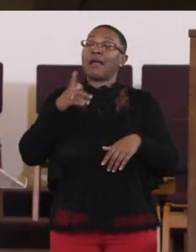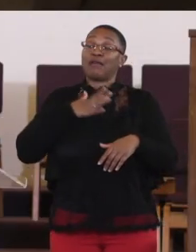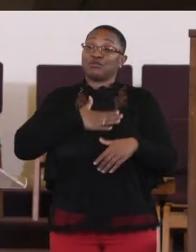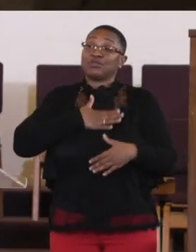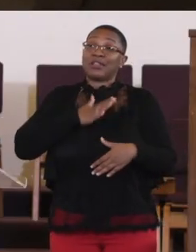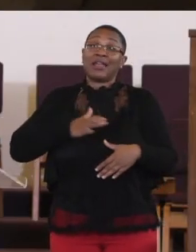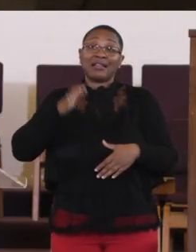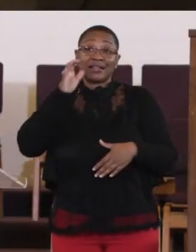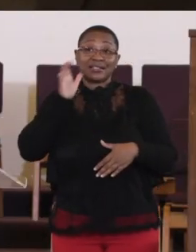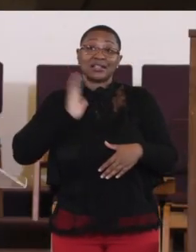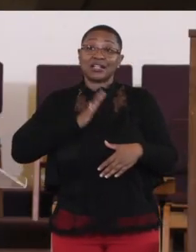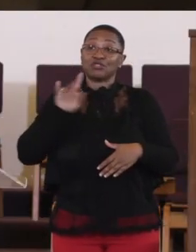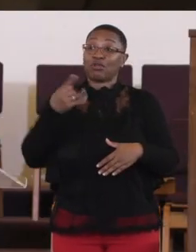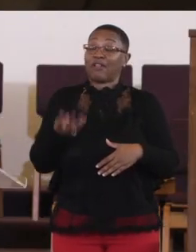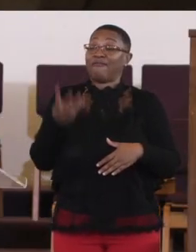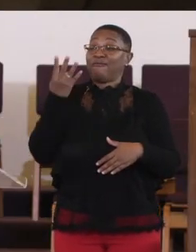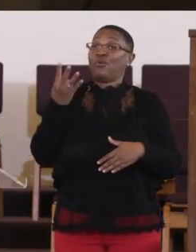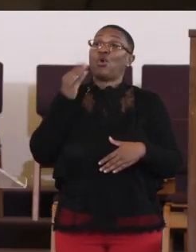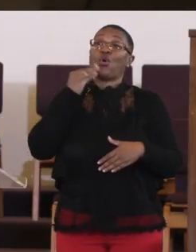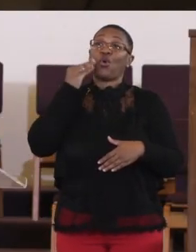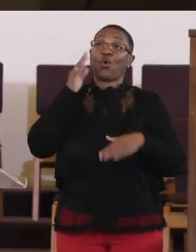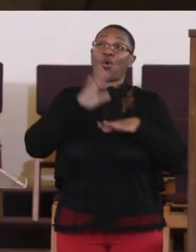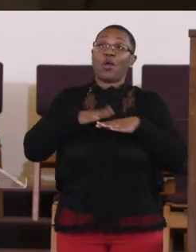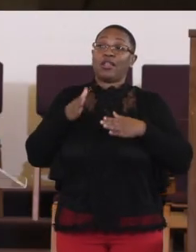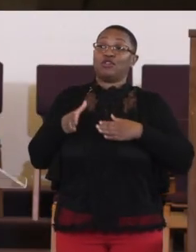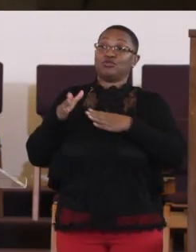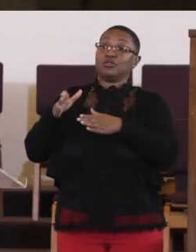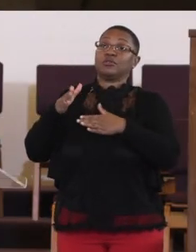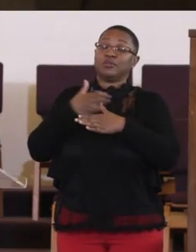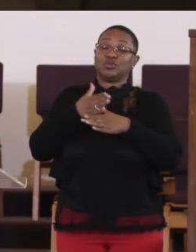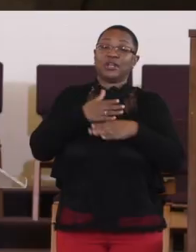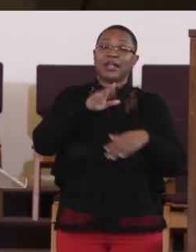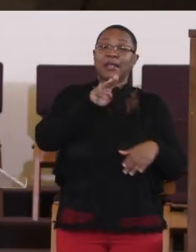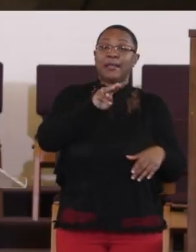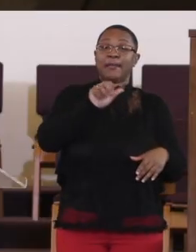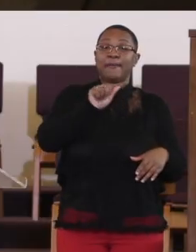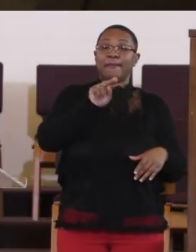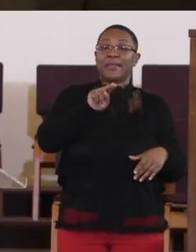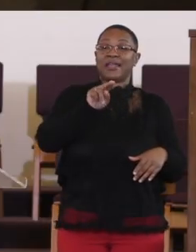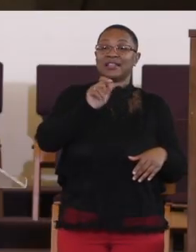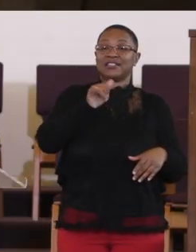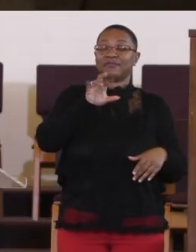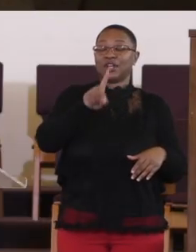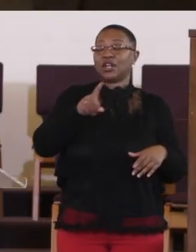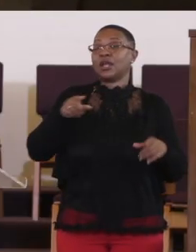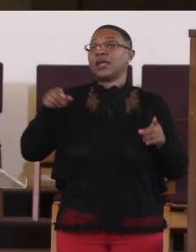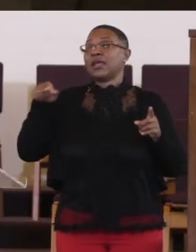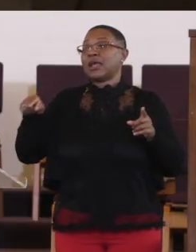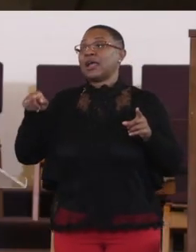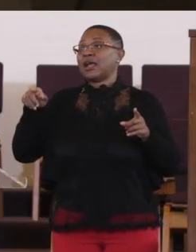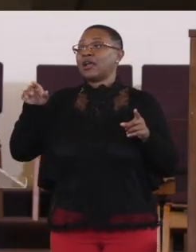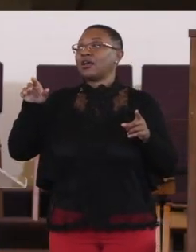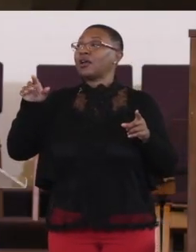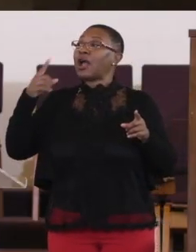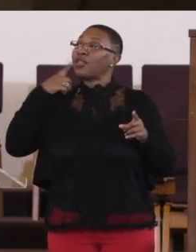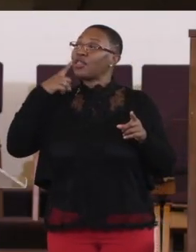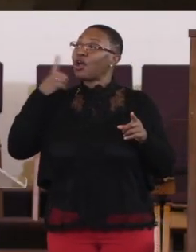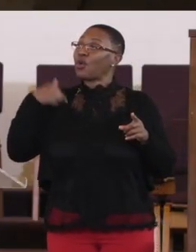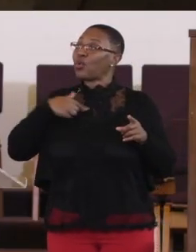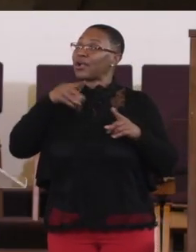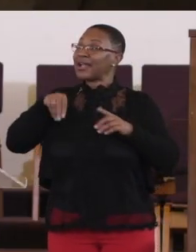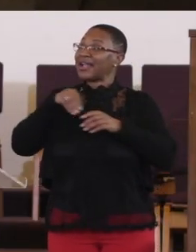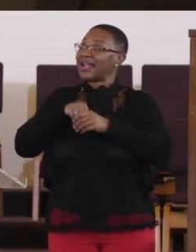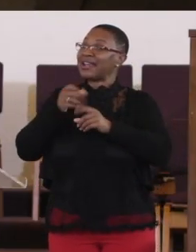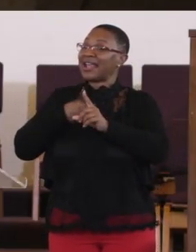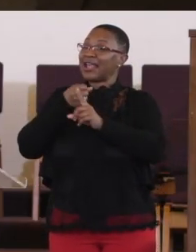because it's only 4 homes in our whole block area between Nashville. She's on Goulburn, I'm on Westphalia. I thought we were in the impact